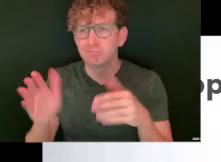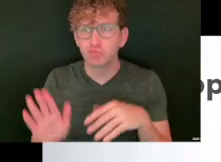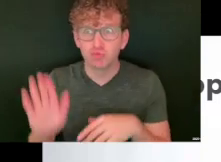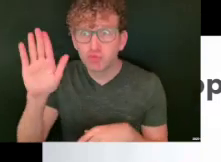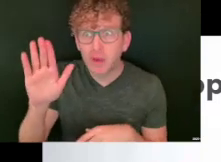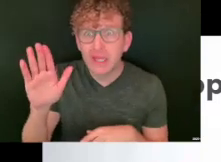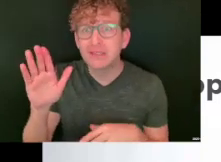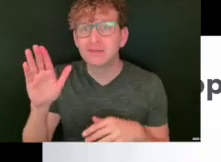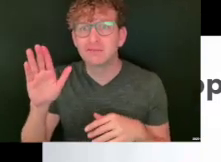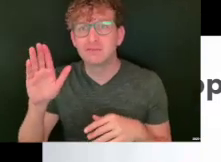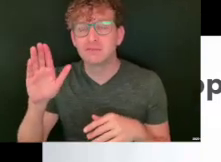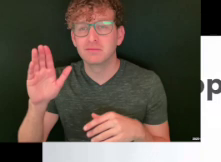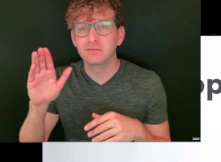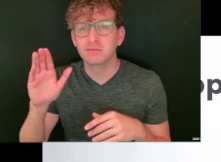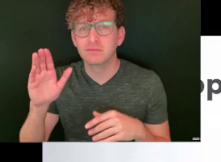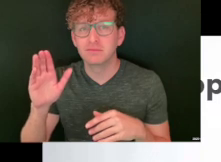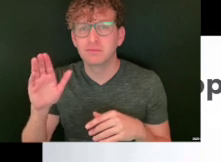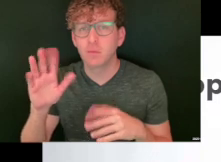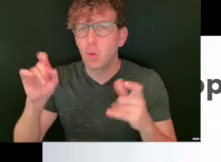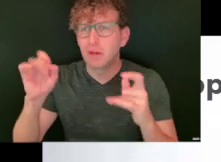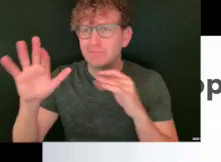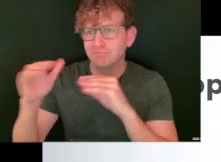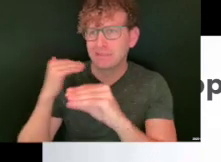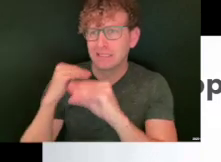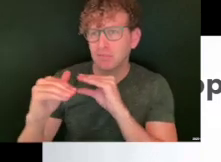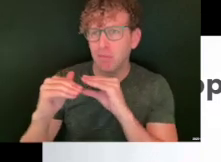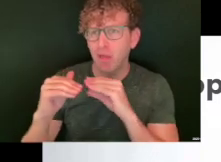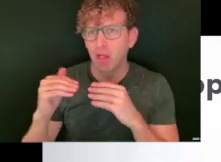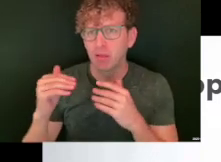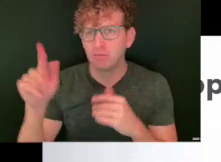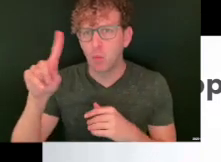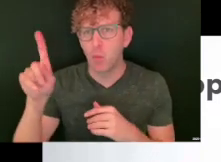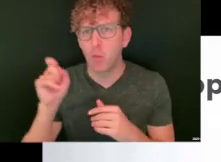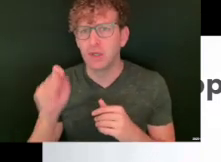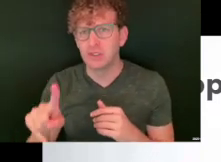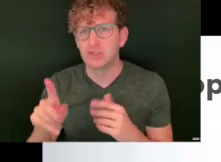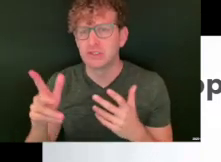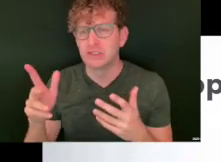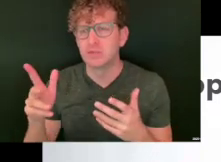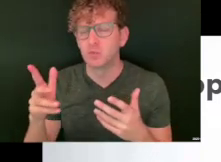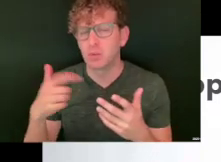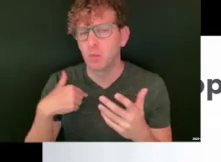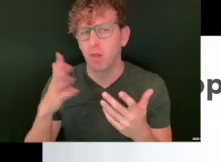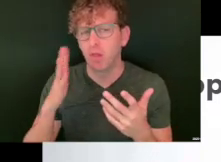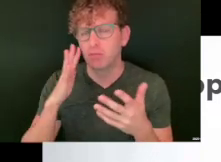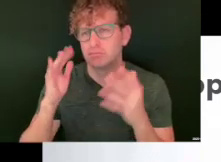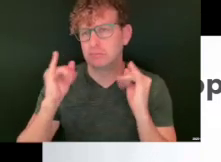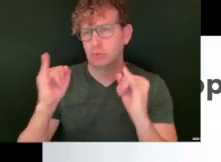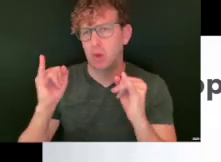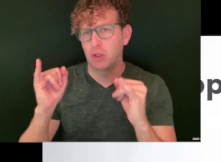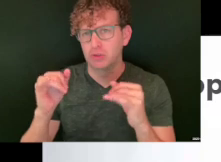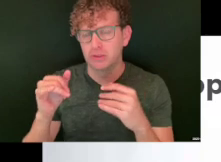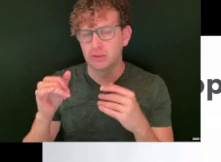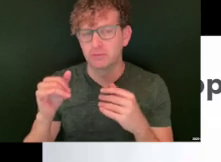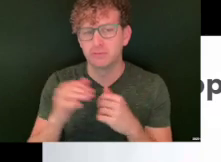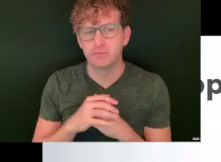That's the second option. The third option is I'm indifferent, whether earlier one-on-one meetings are offered or